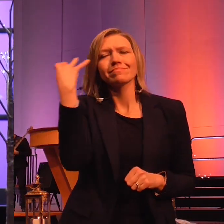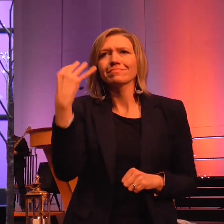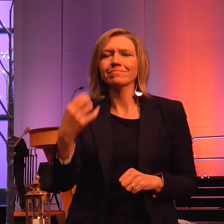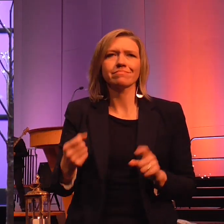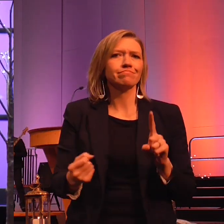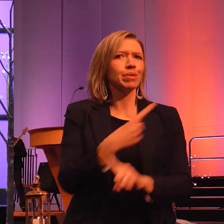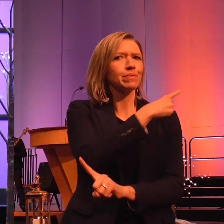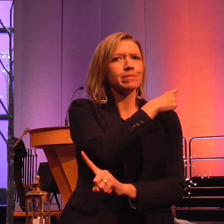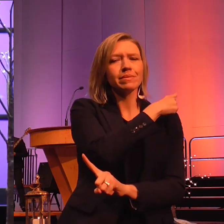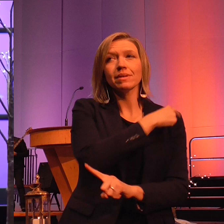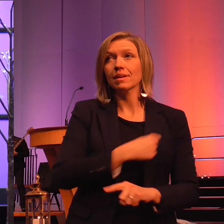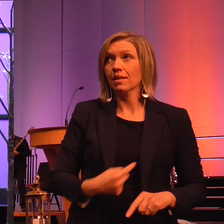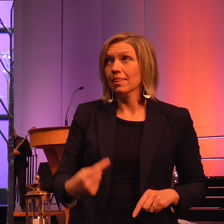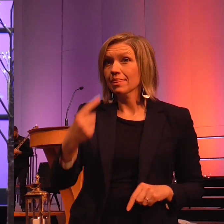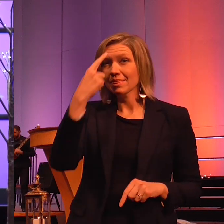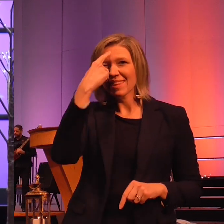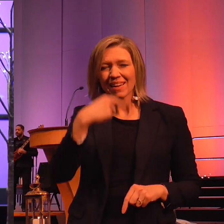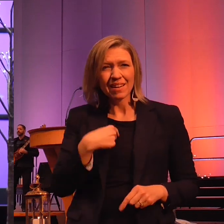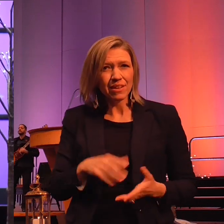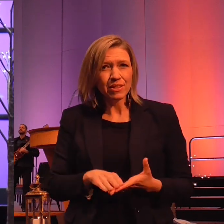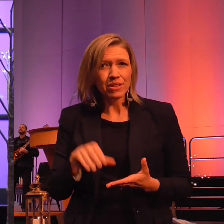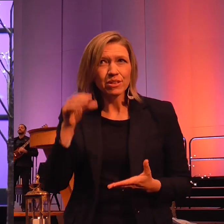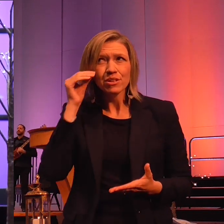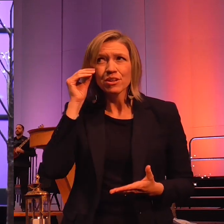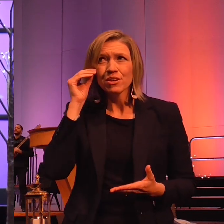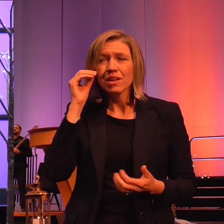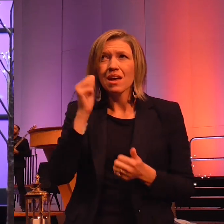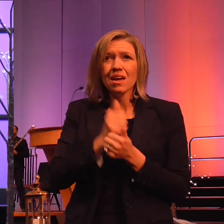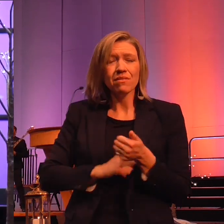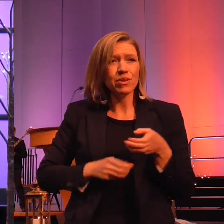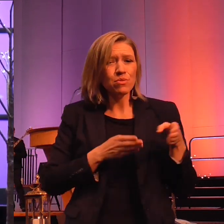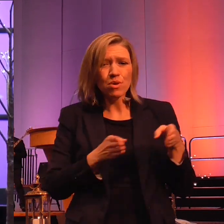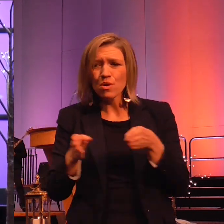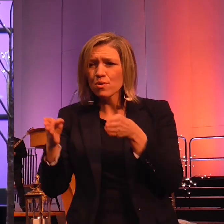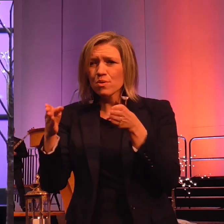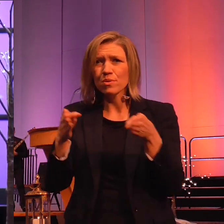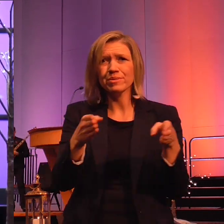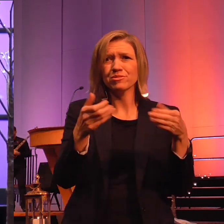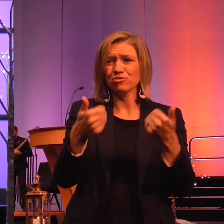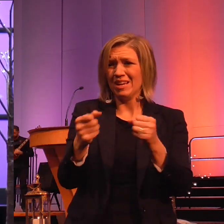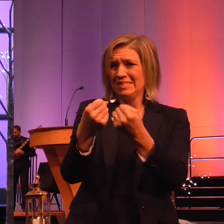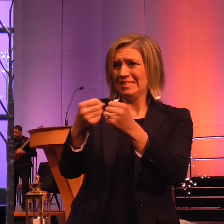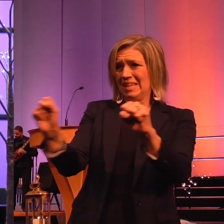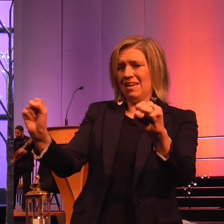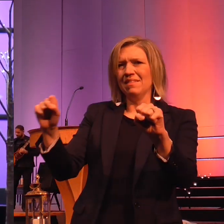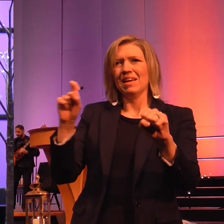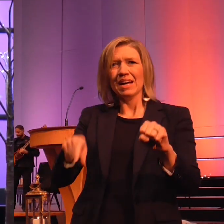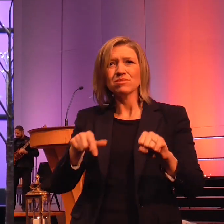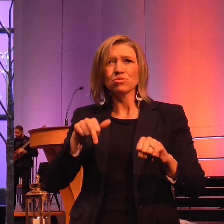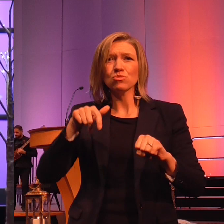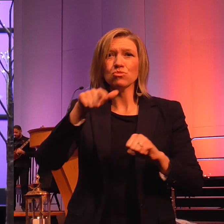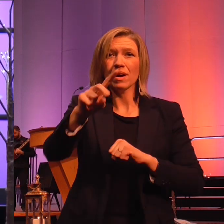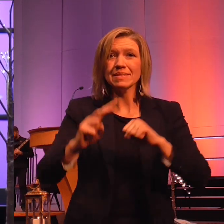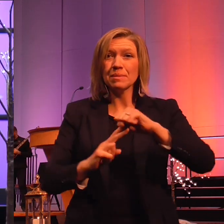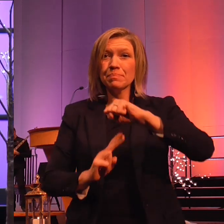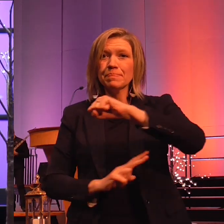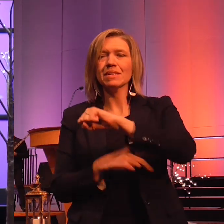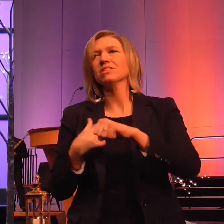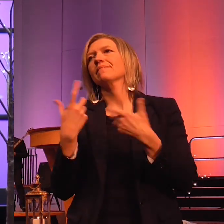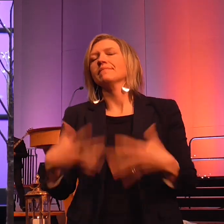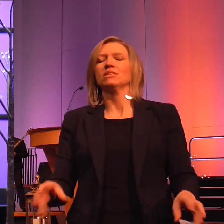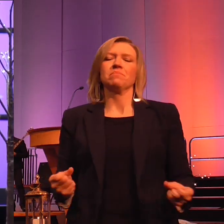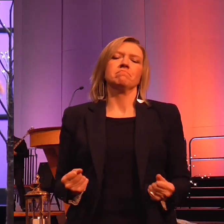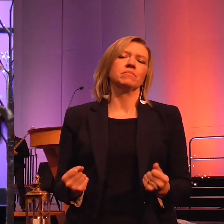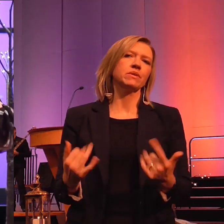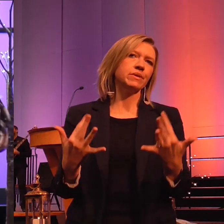You think I'd ever learned when every road to redemption crossed a bridge that I burned?